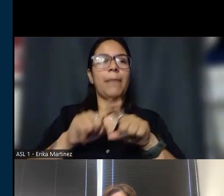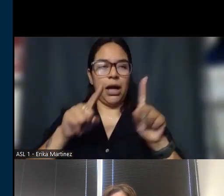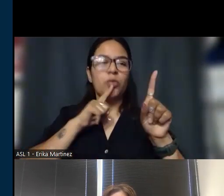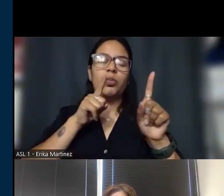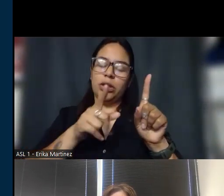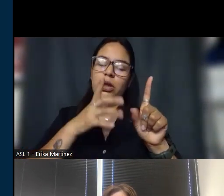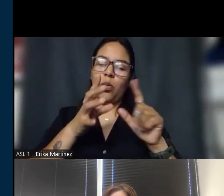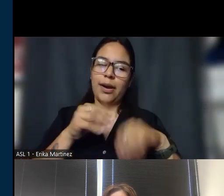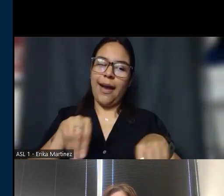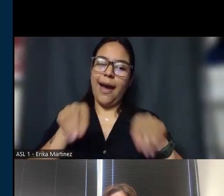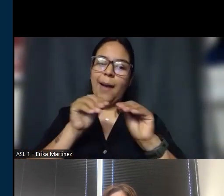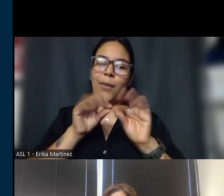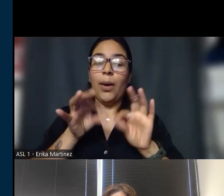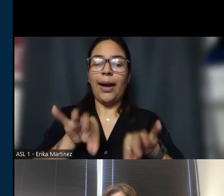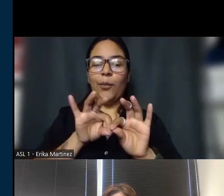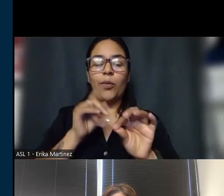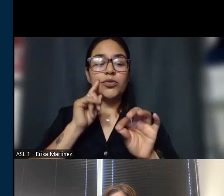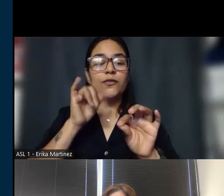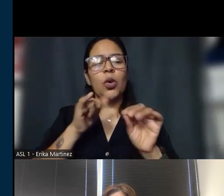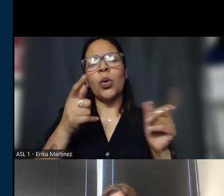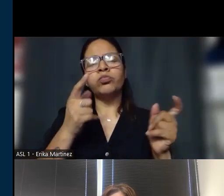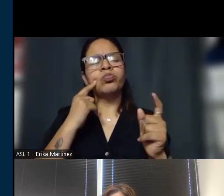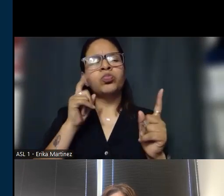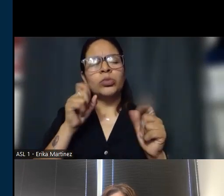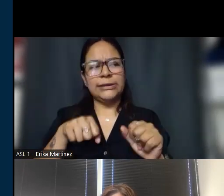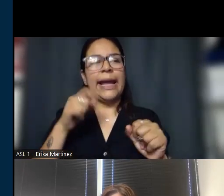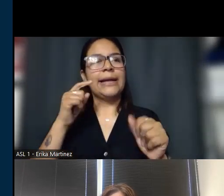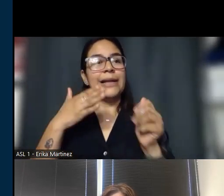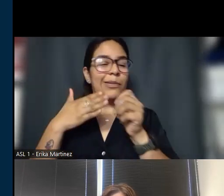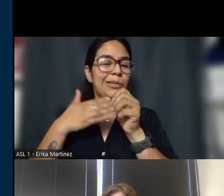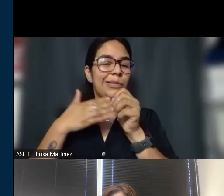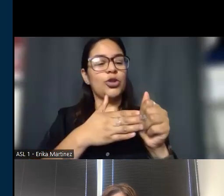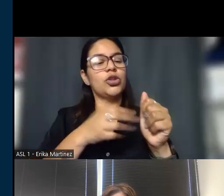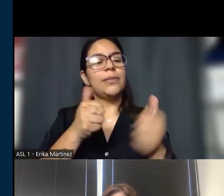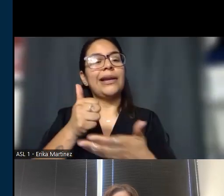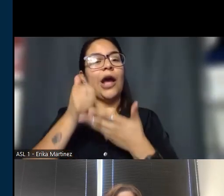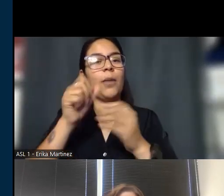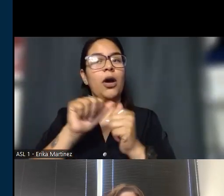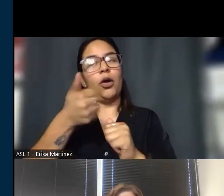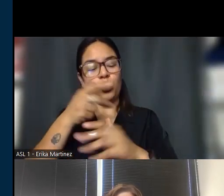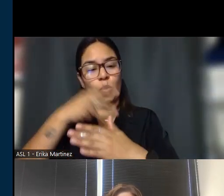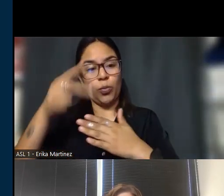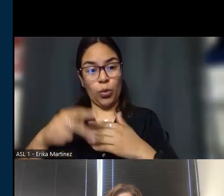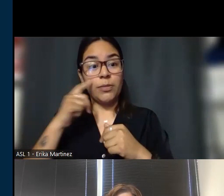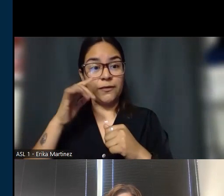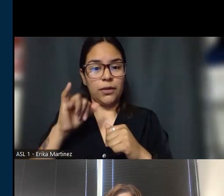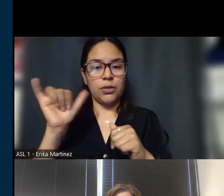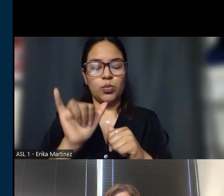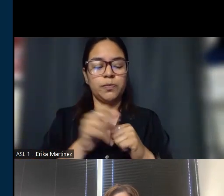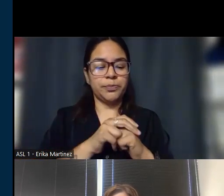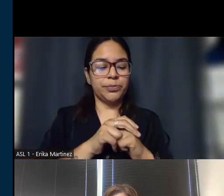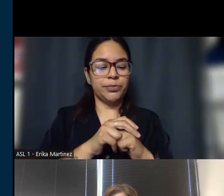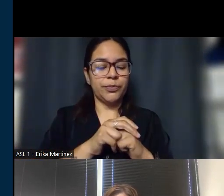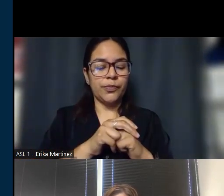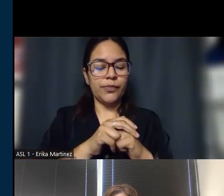importance for continued leadership around centralized data that can better help shape and inform programming. On the estate planning route, we